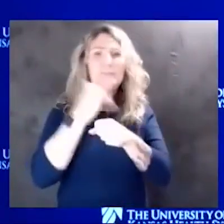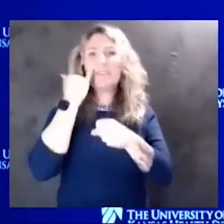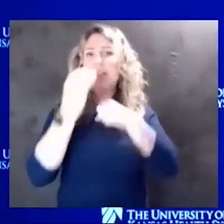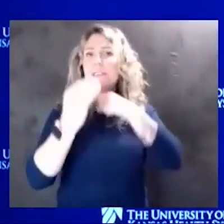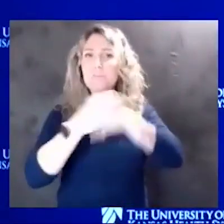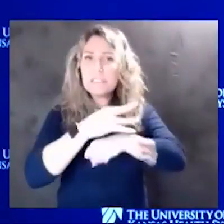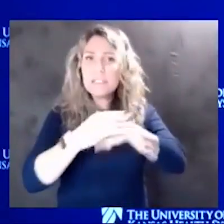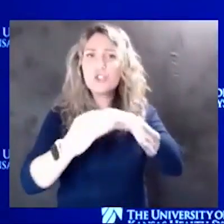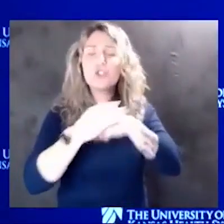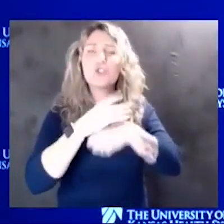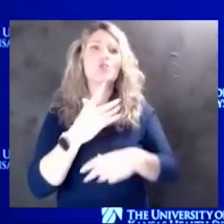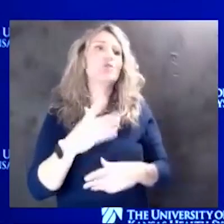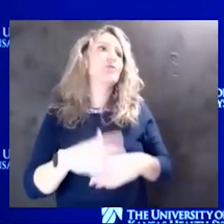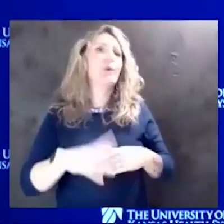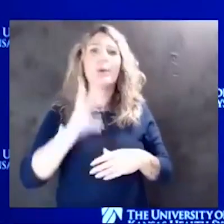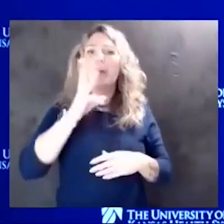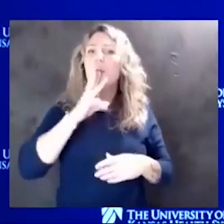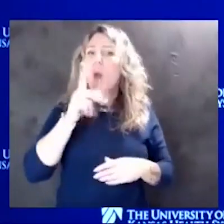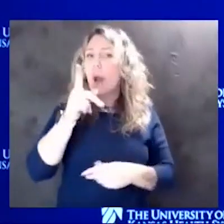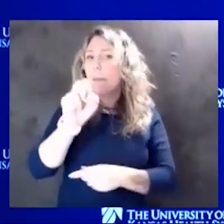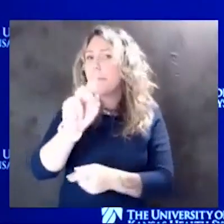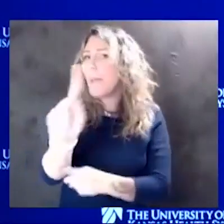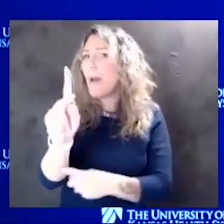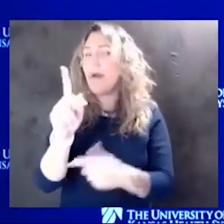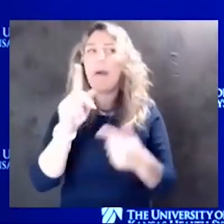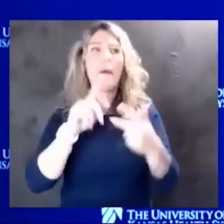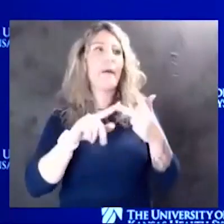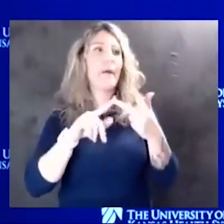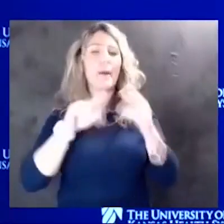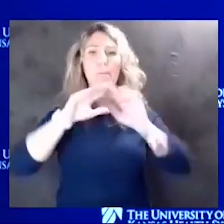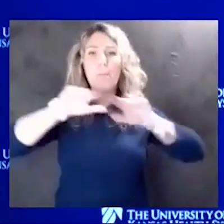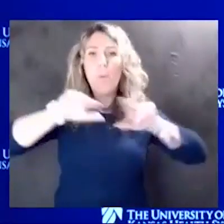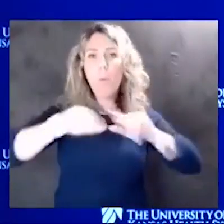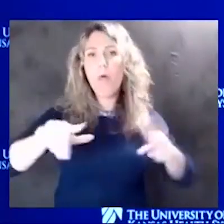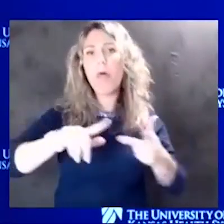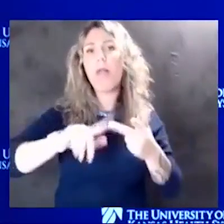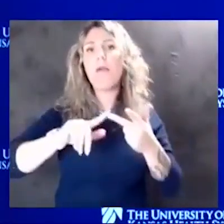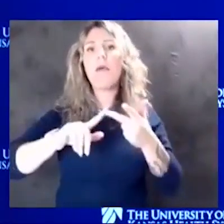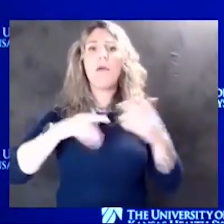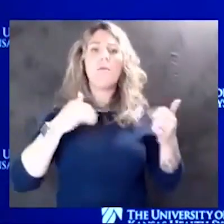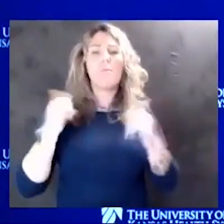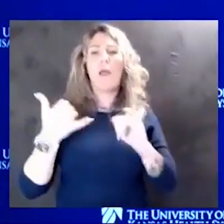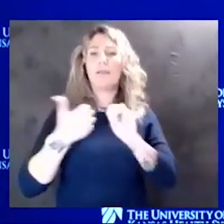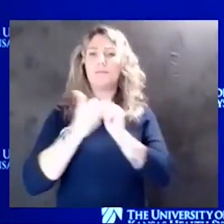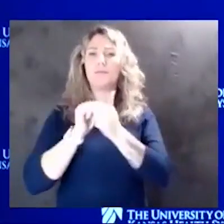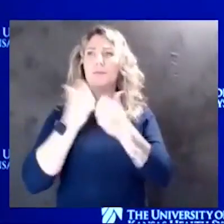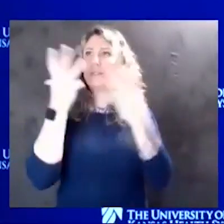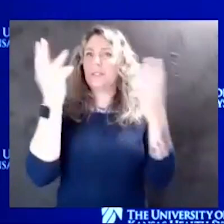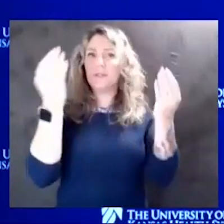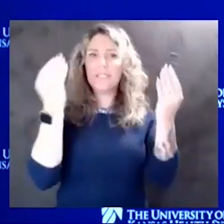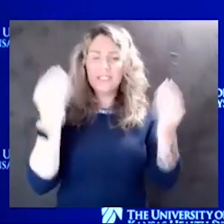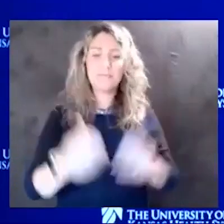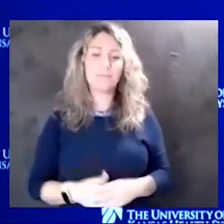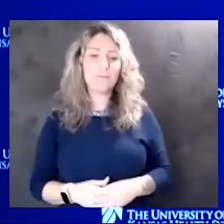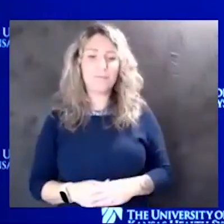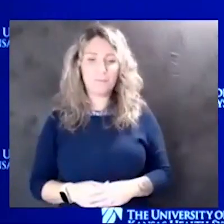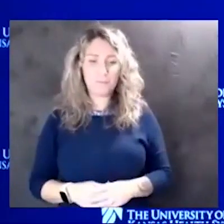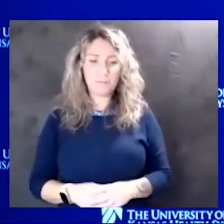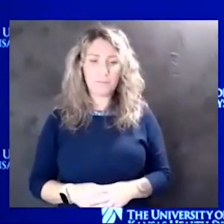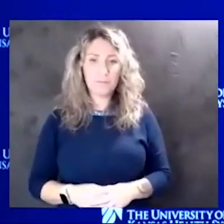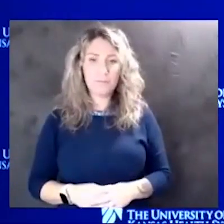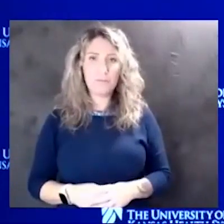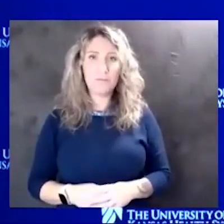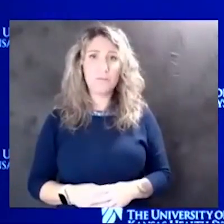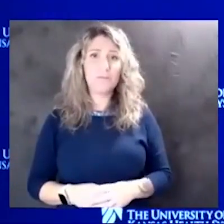the water park, the pool, playing sports outdoors. Now, if you are densely congregated